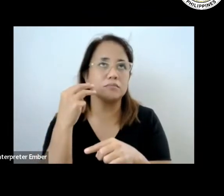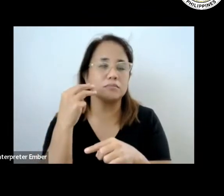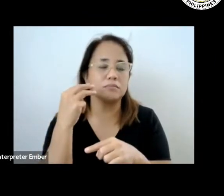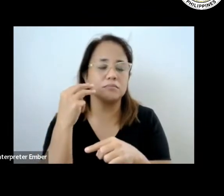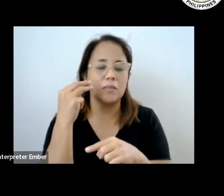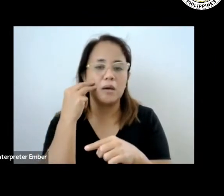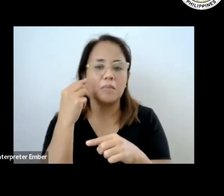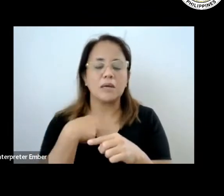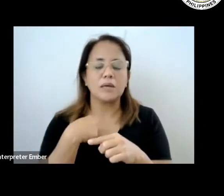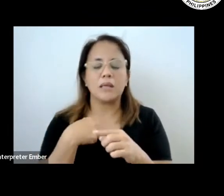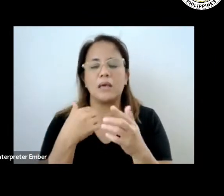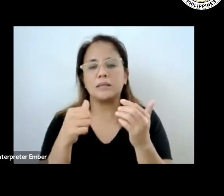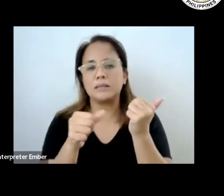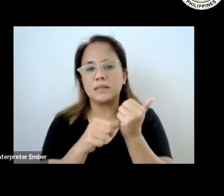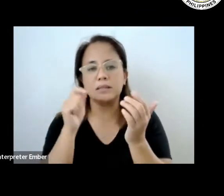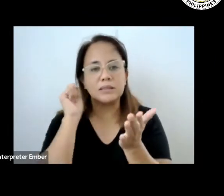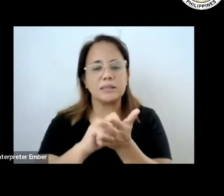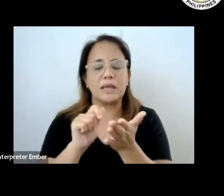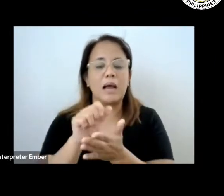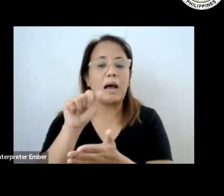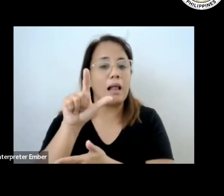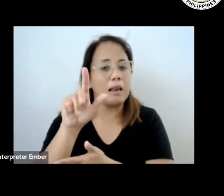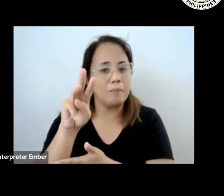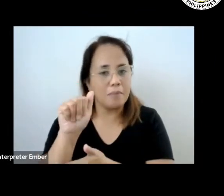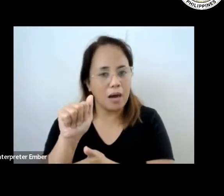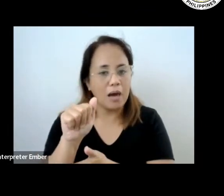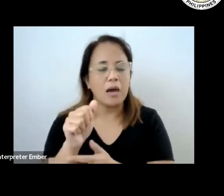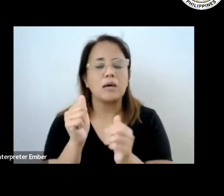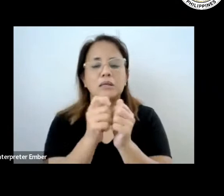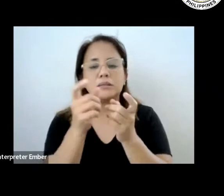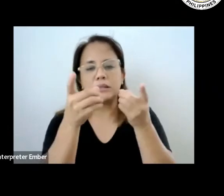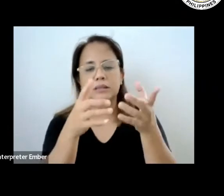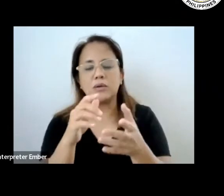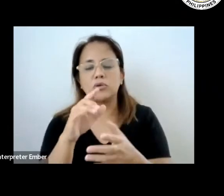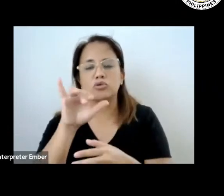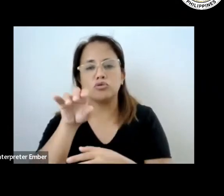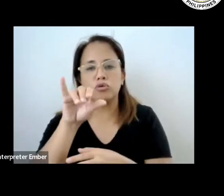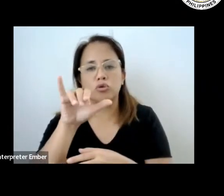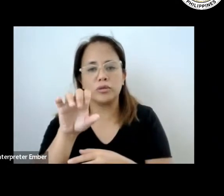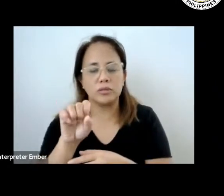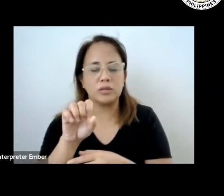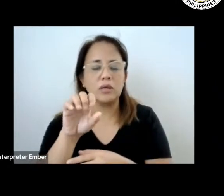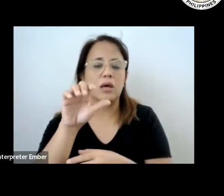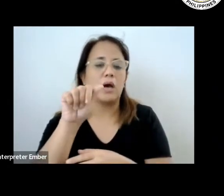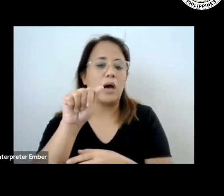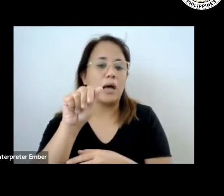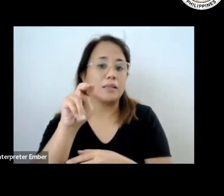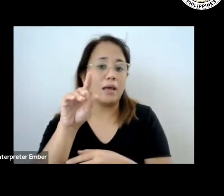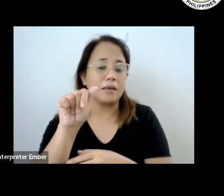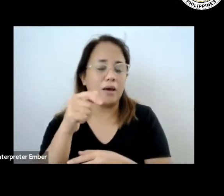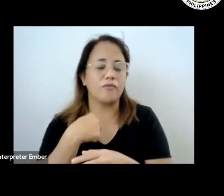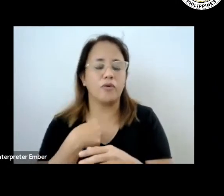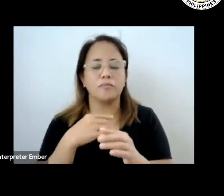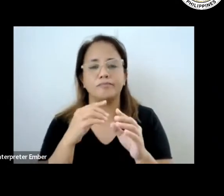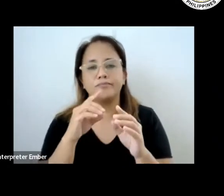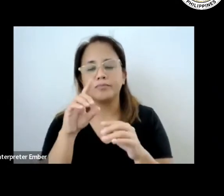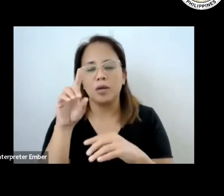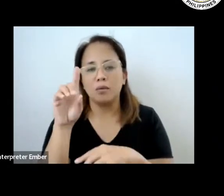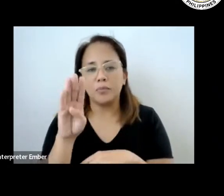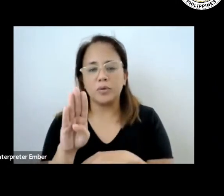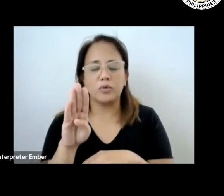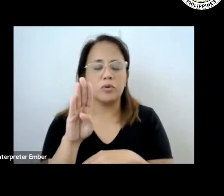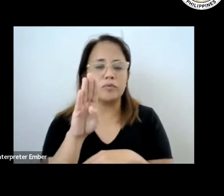Alma Torrio, together with the Director Joyce Andaya of our Bureau of Curriculum Development, will be on